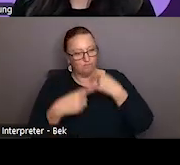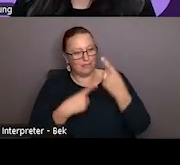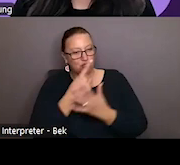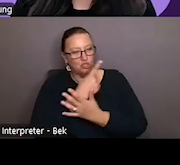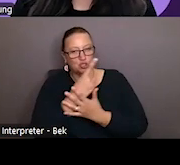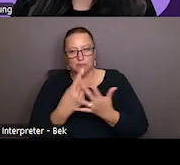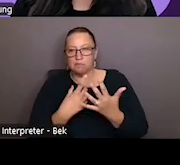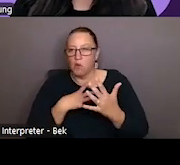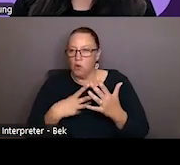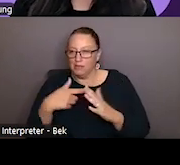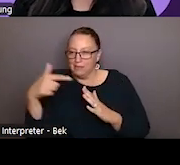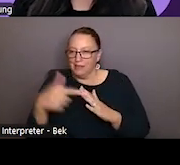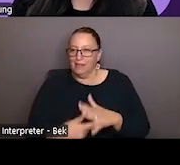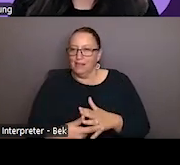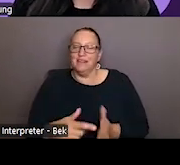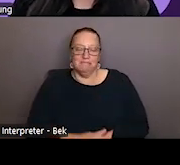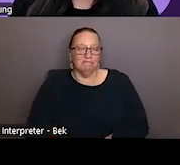more detail.